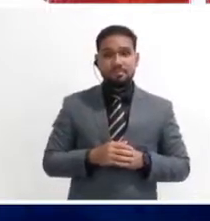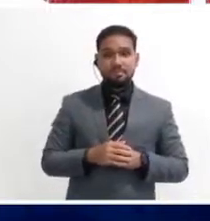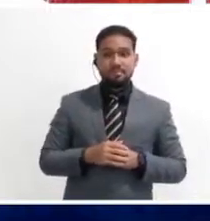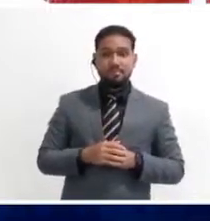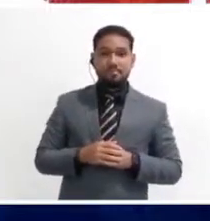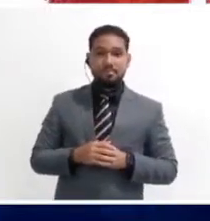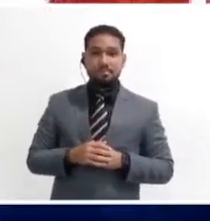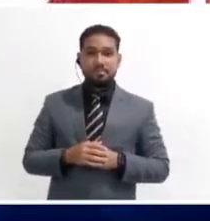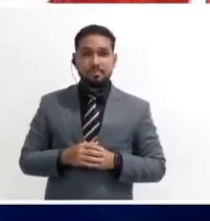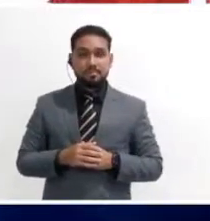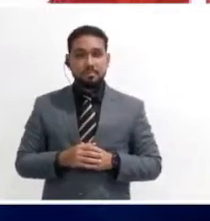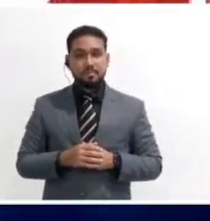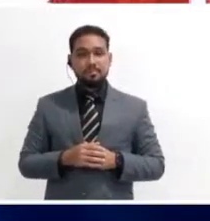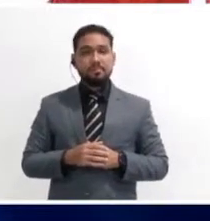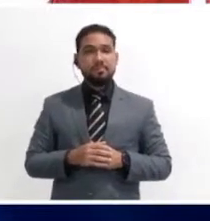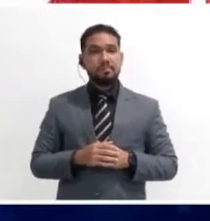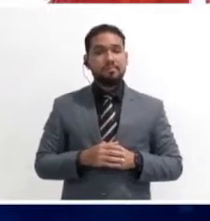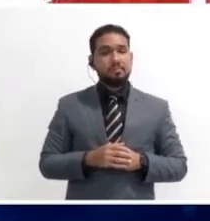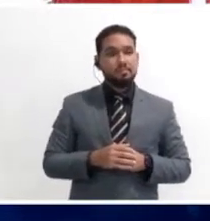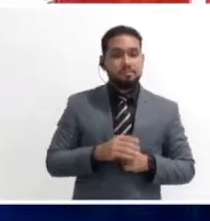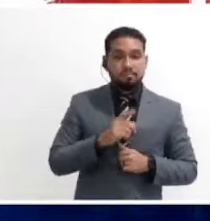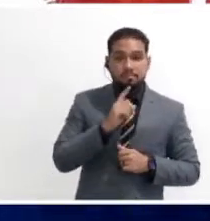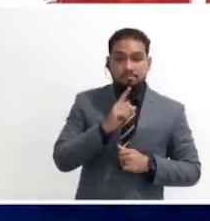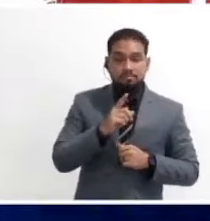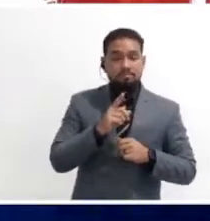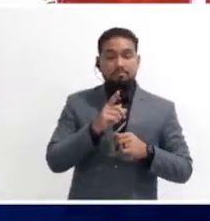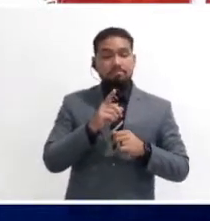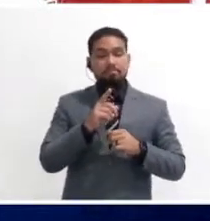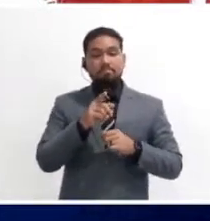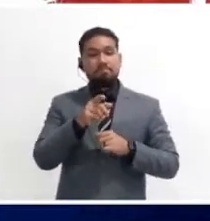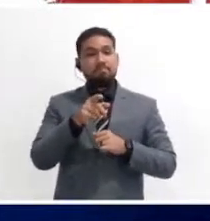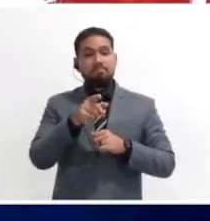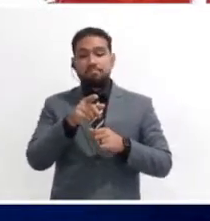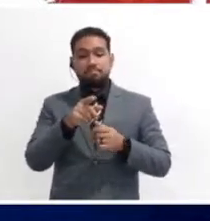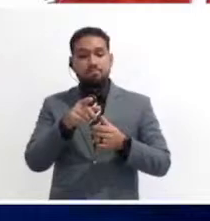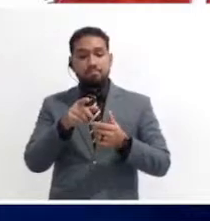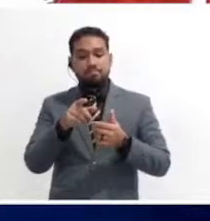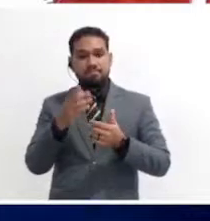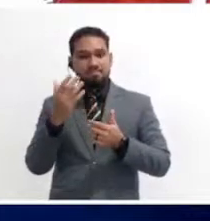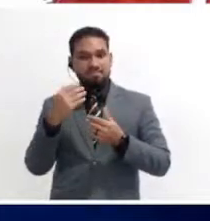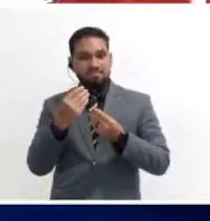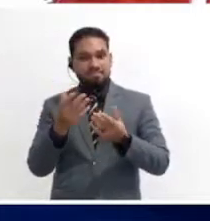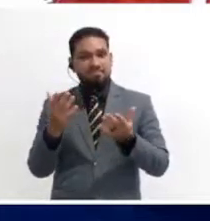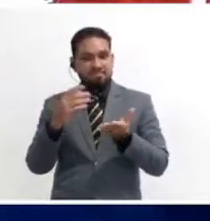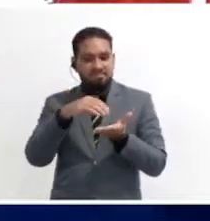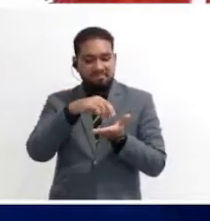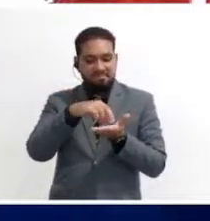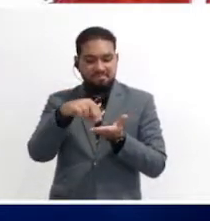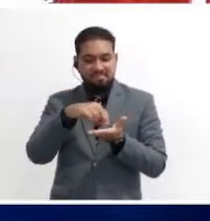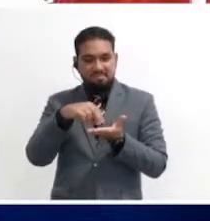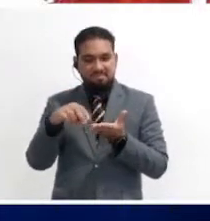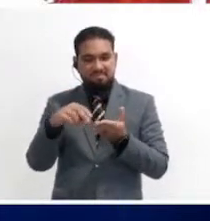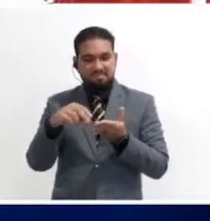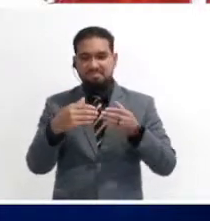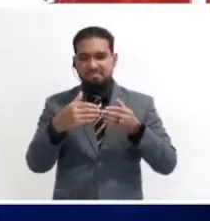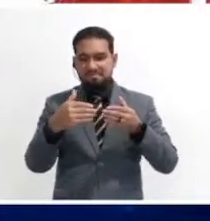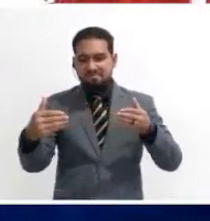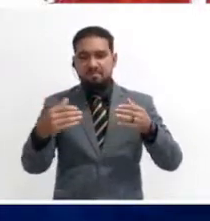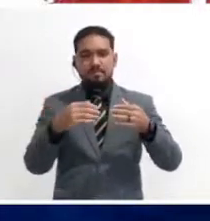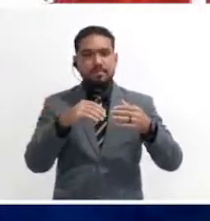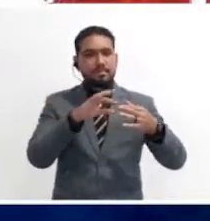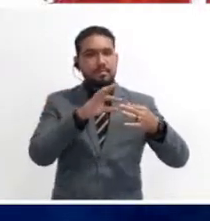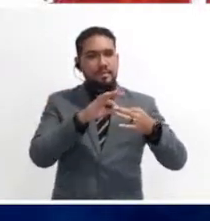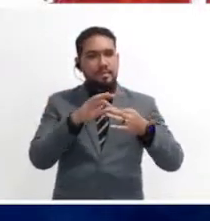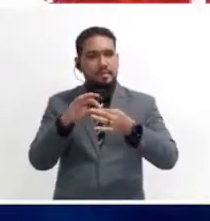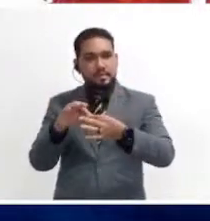And the lead shapes themselves can be different. They can kind of come out in sort of an S shape, or they can come straight out,